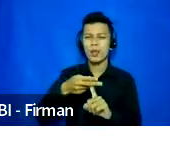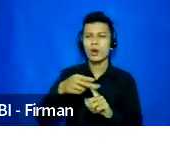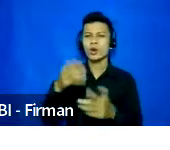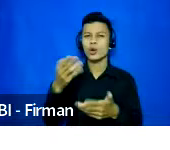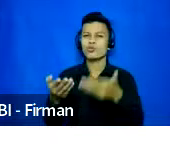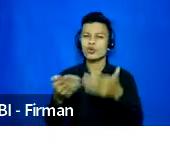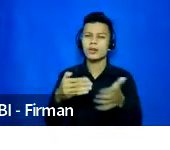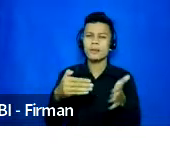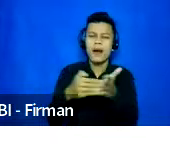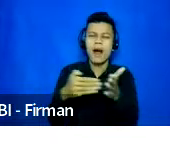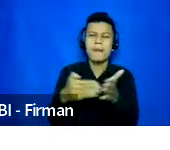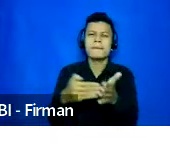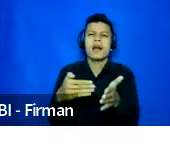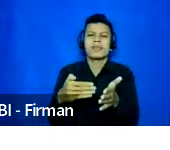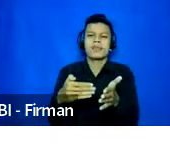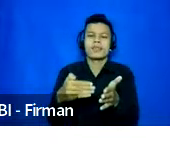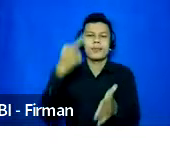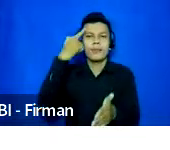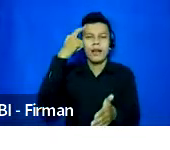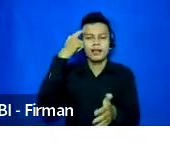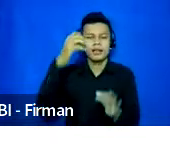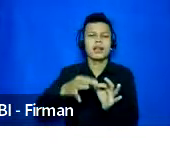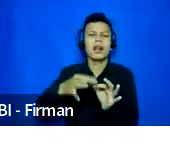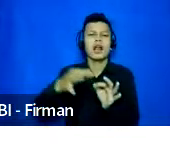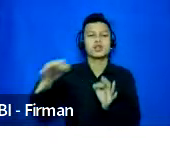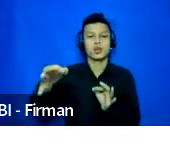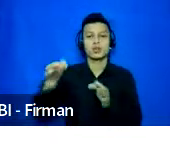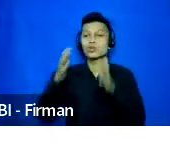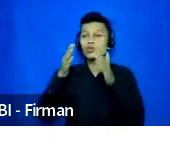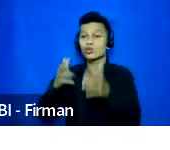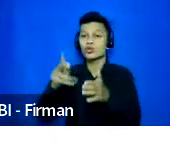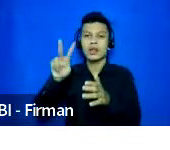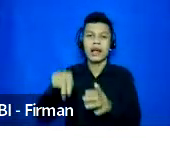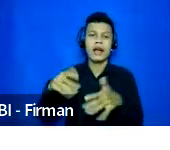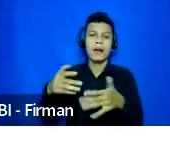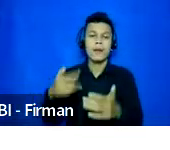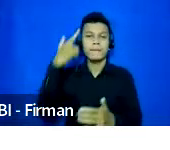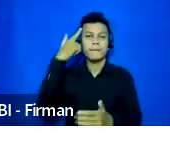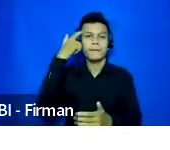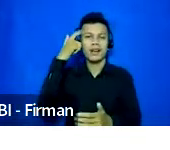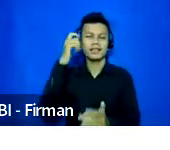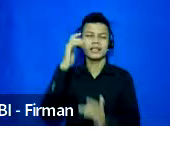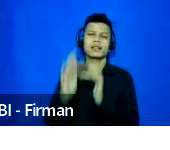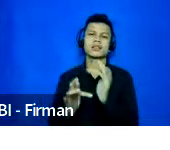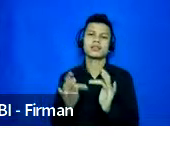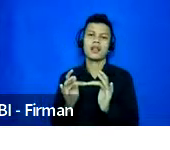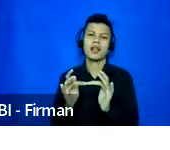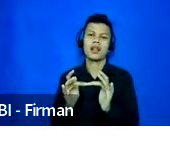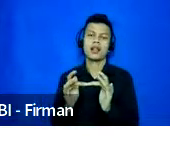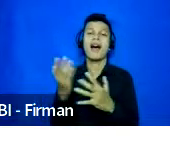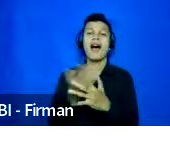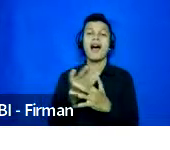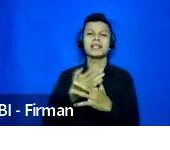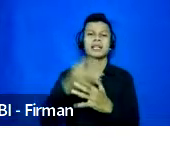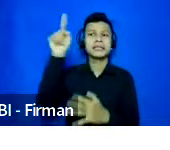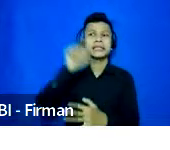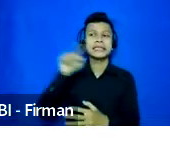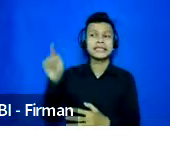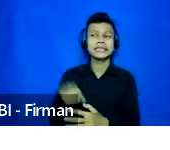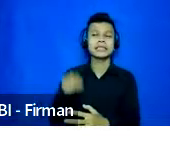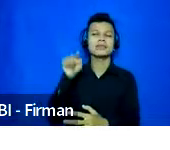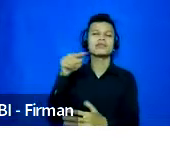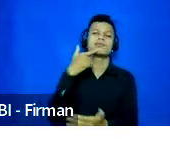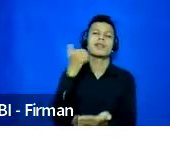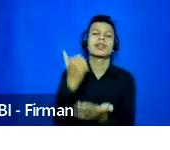and specifically digital learning. So electricity access is a key factor for remote learning.